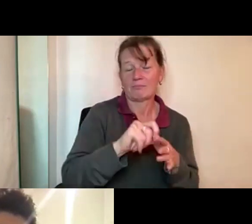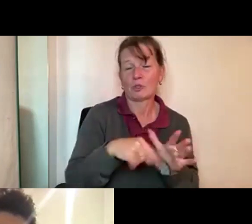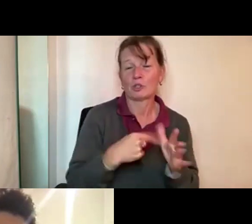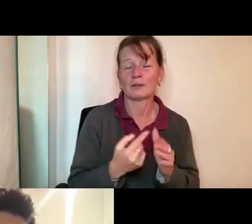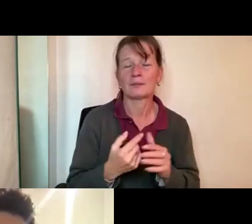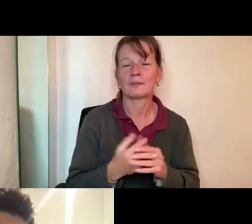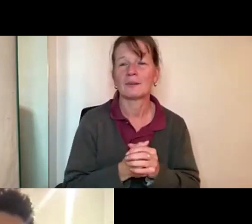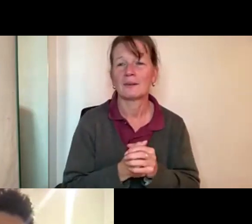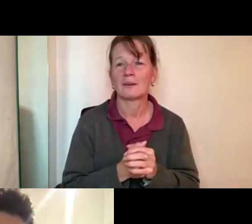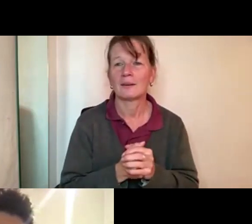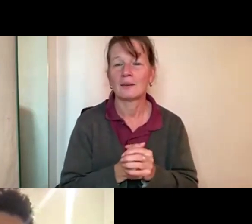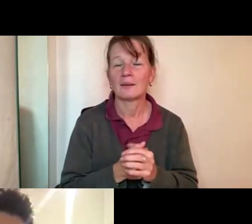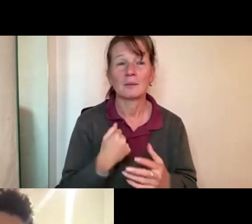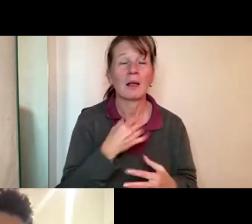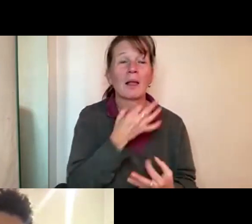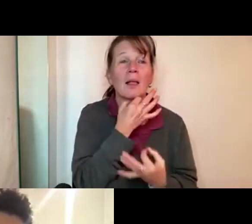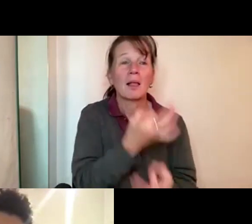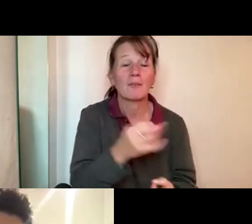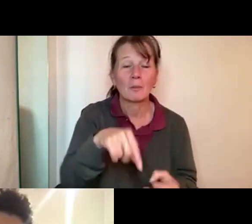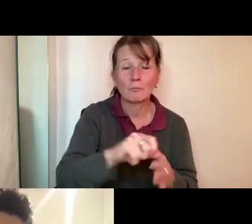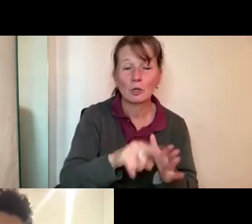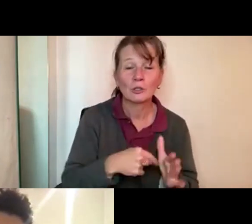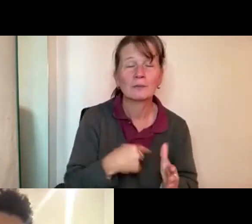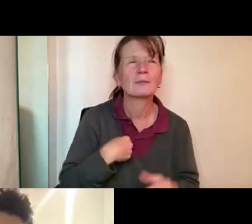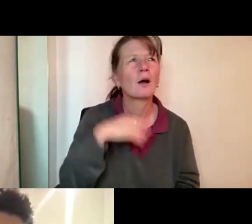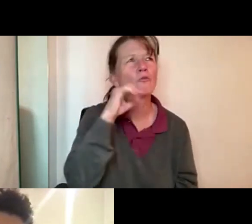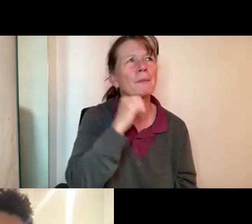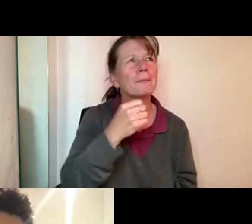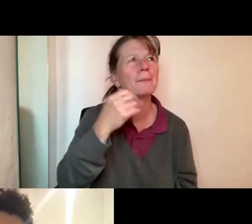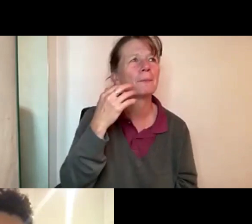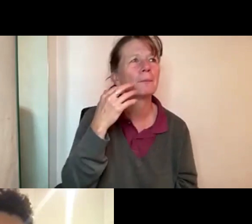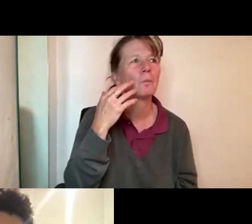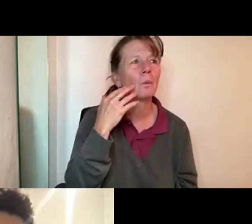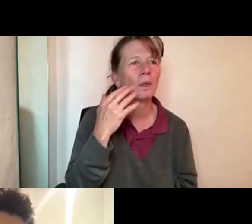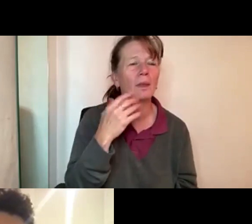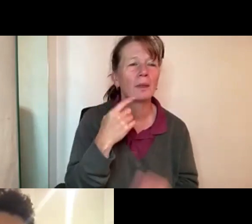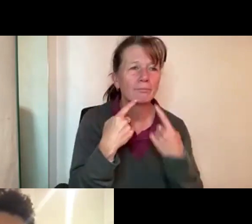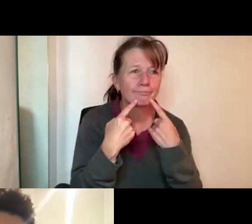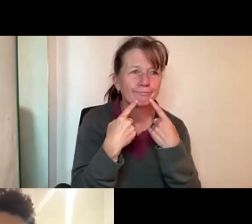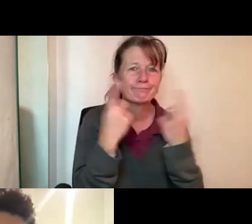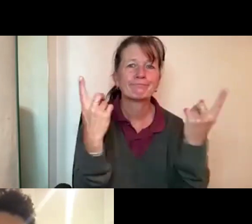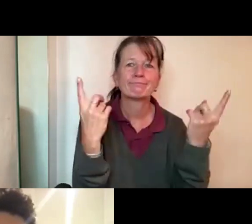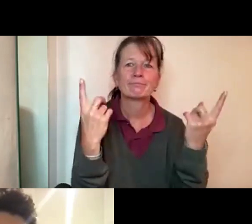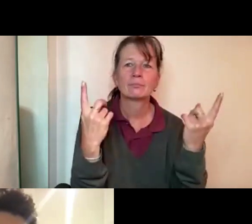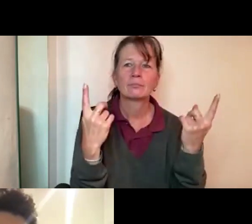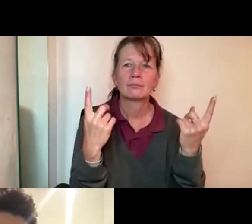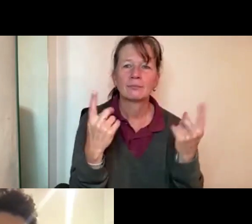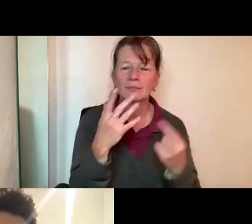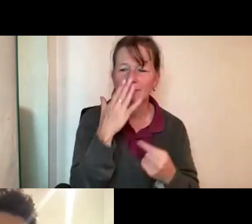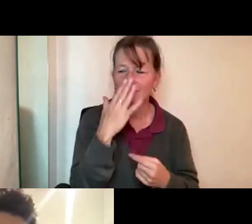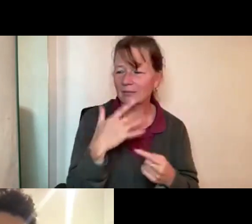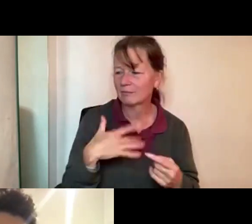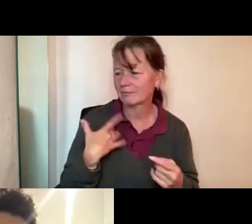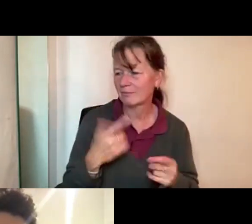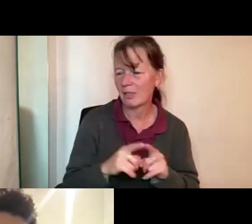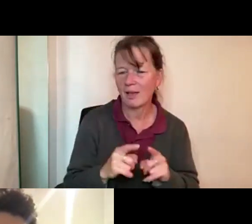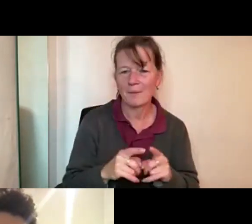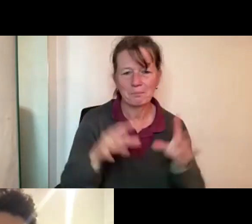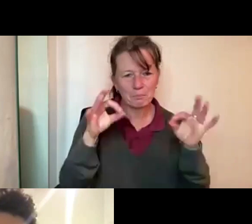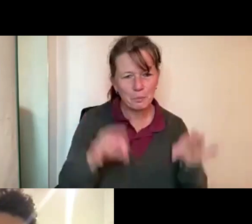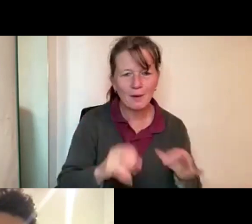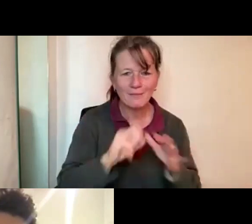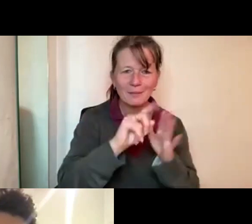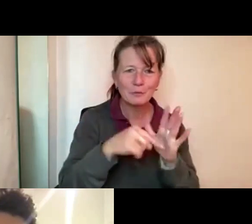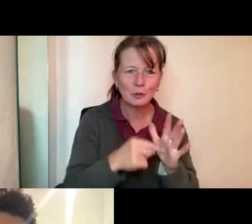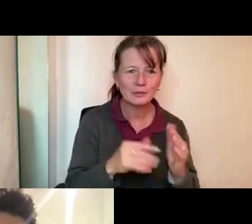So what drew me to it, I remember when it was announced, it seemed like just perfect project for